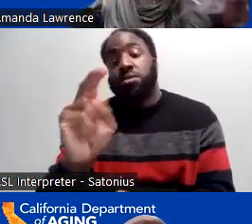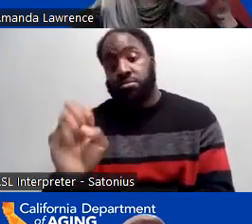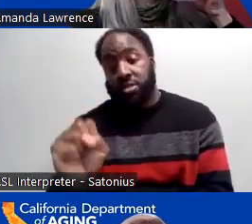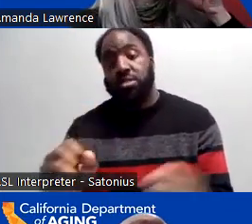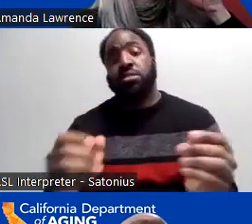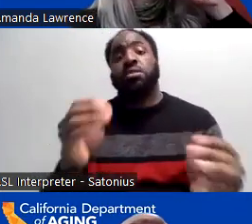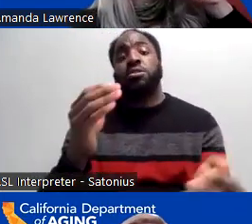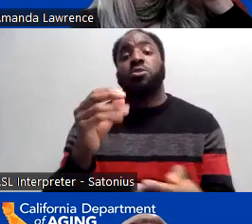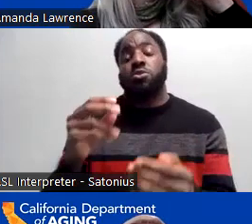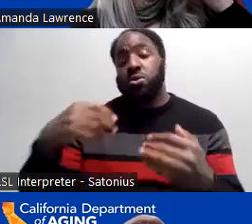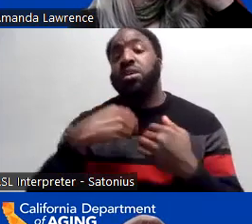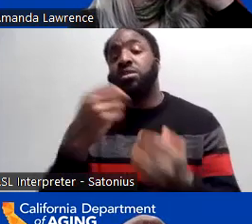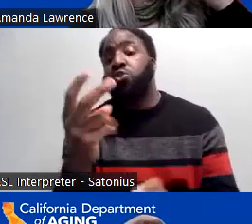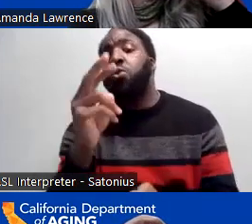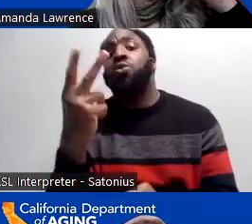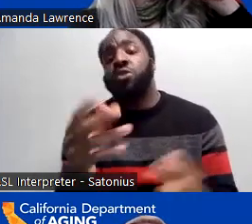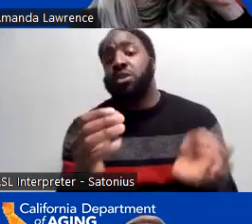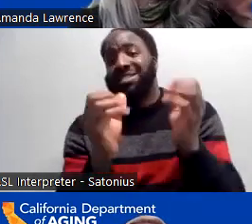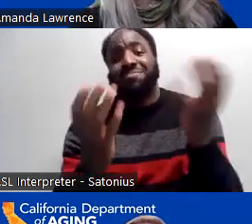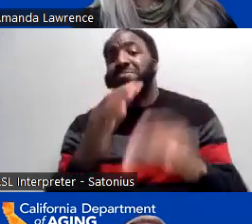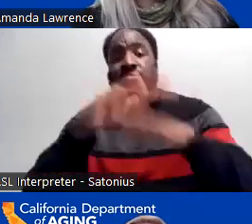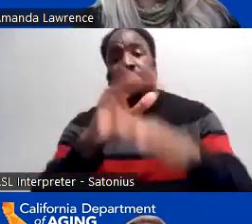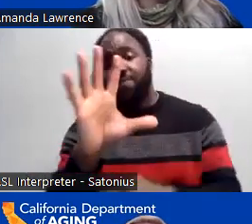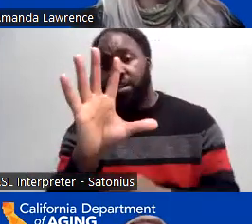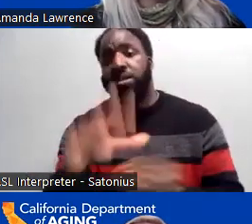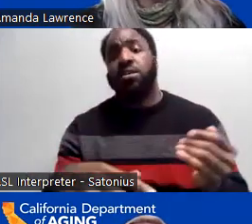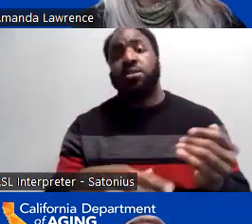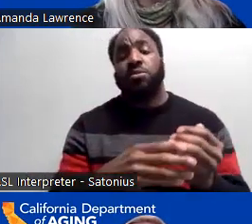3, maybe as many as 5